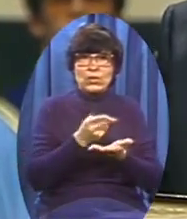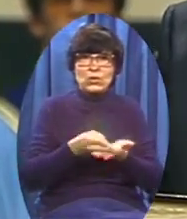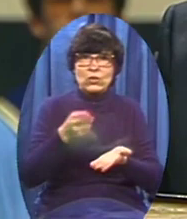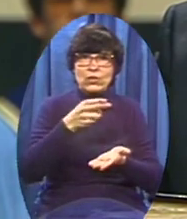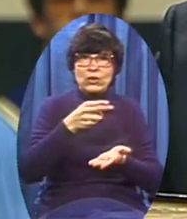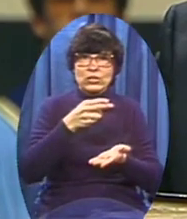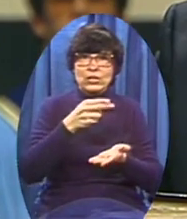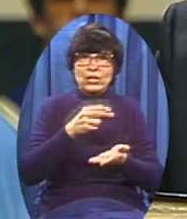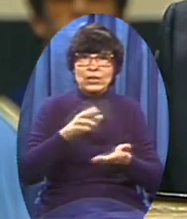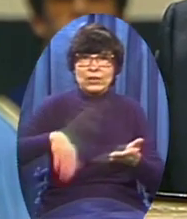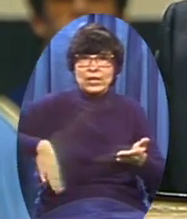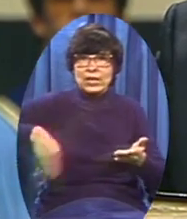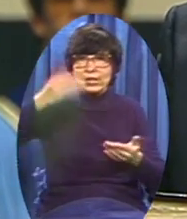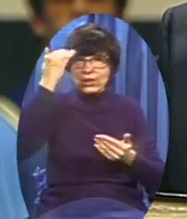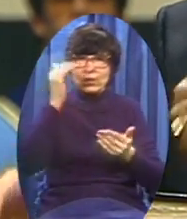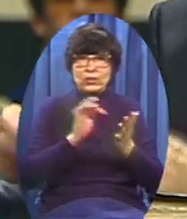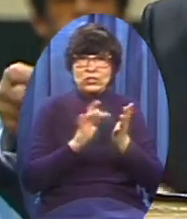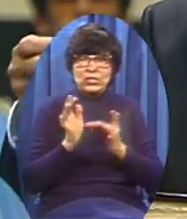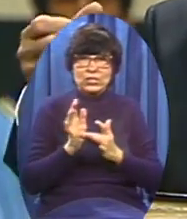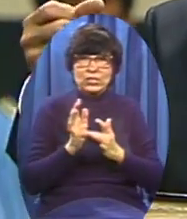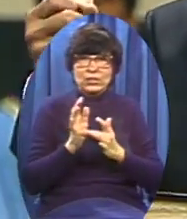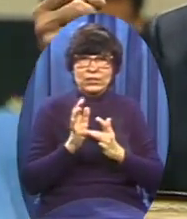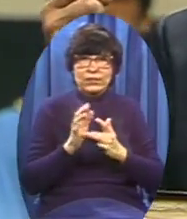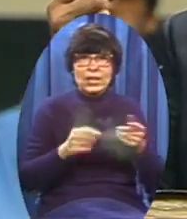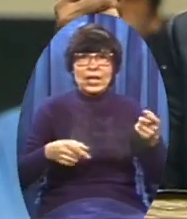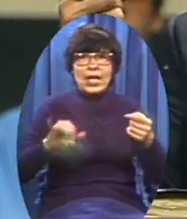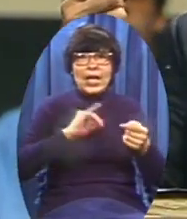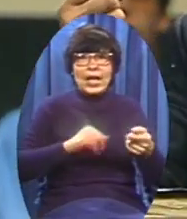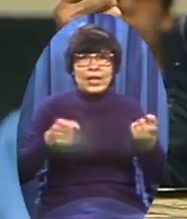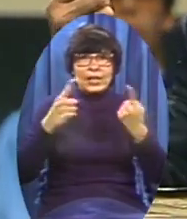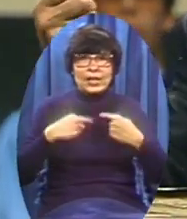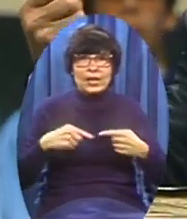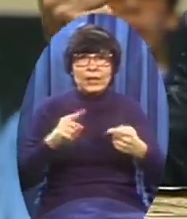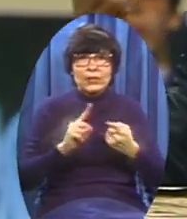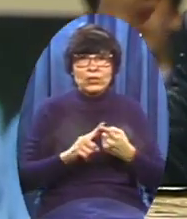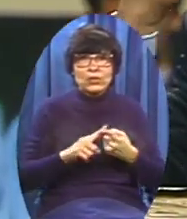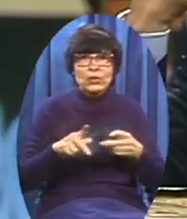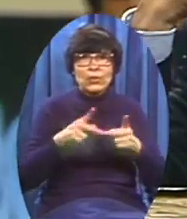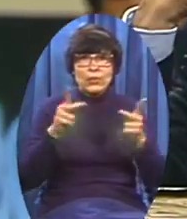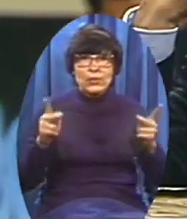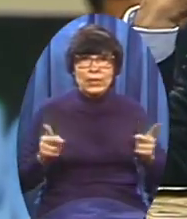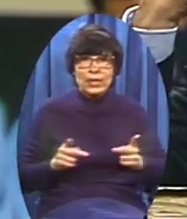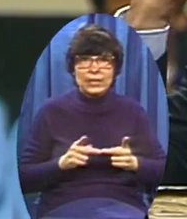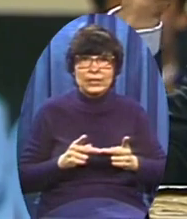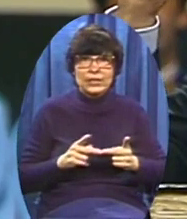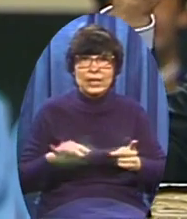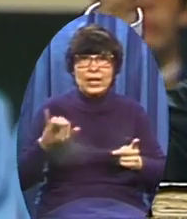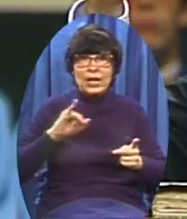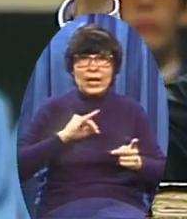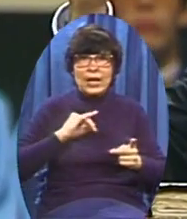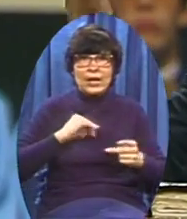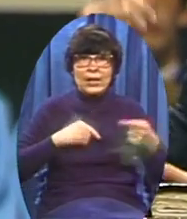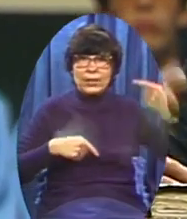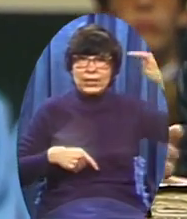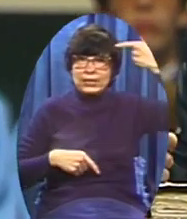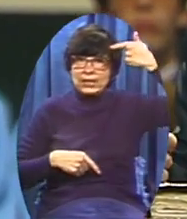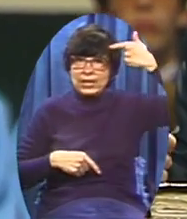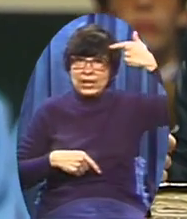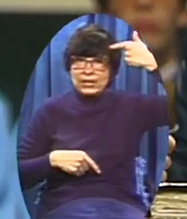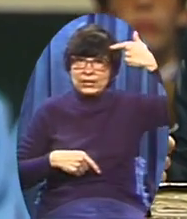Miserable. I came to the place once when I picked up my father's gun and put it to my temple, ready to blow out my brain.